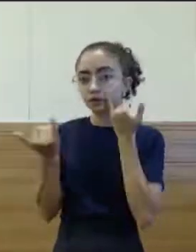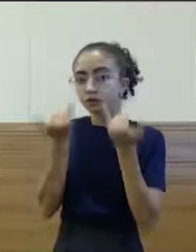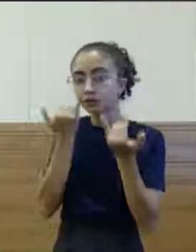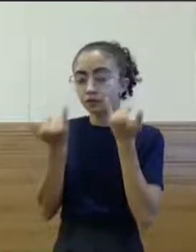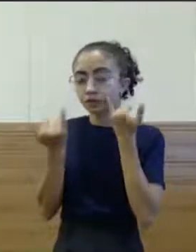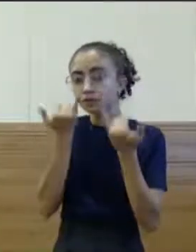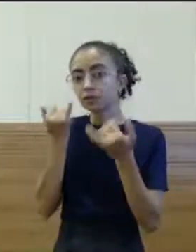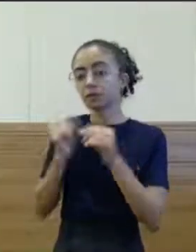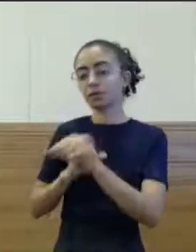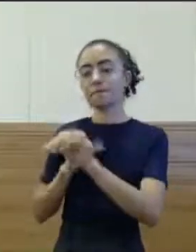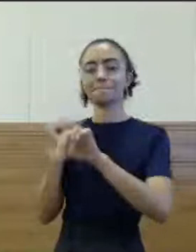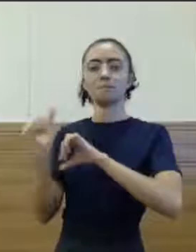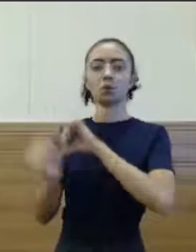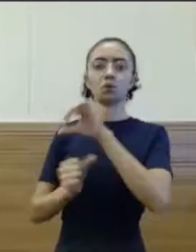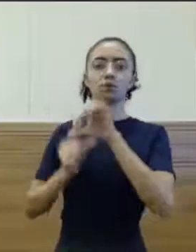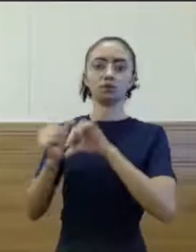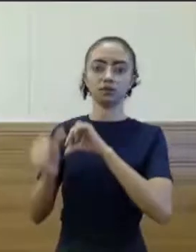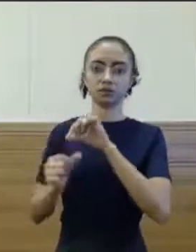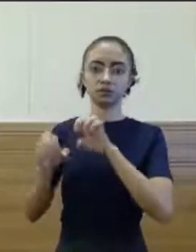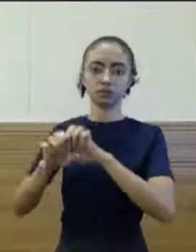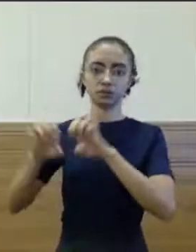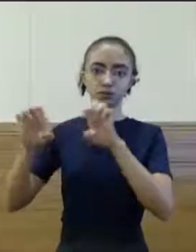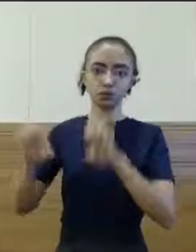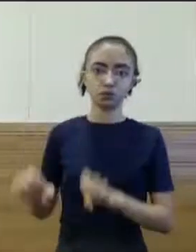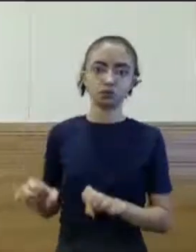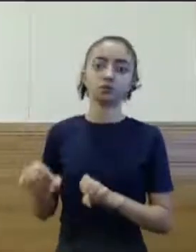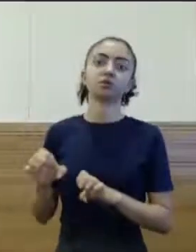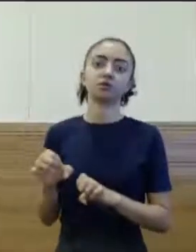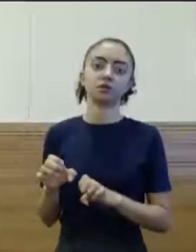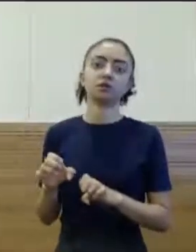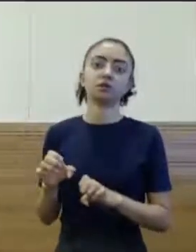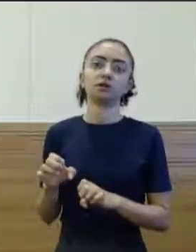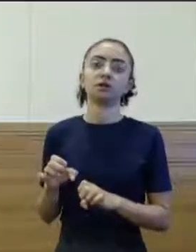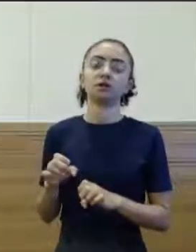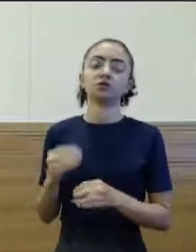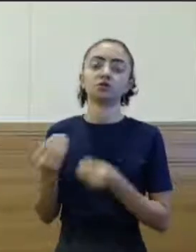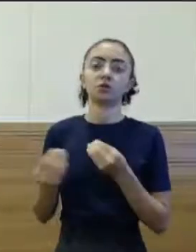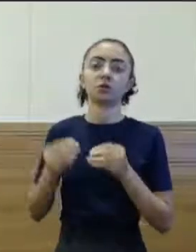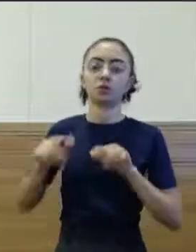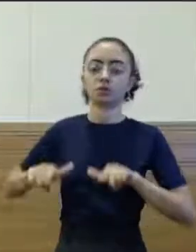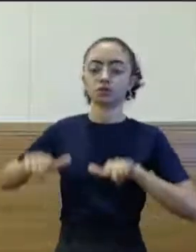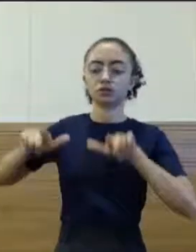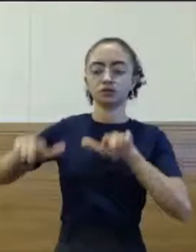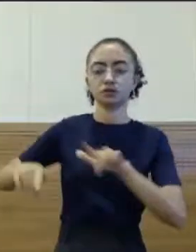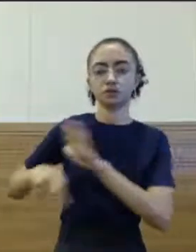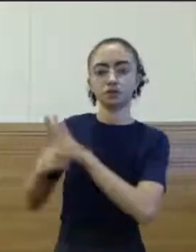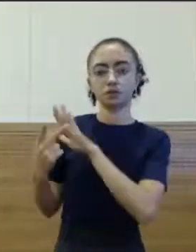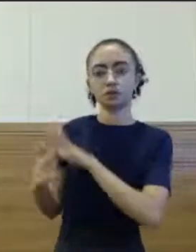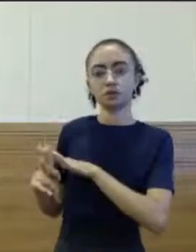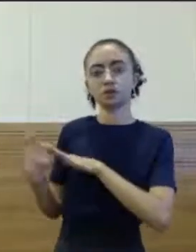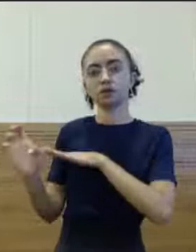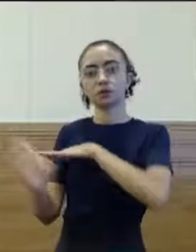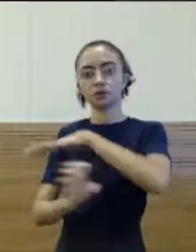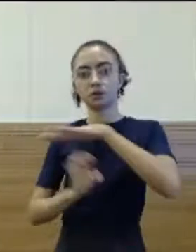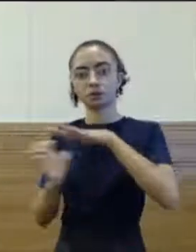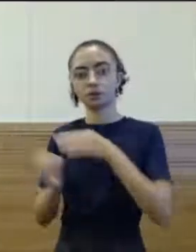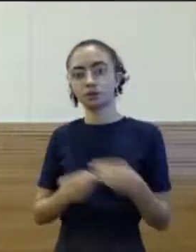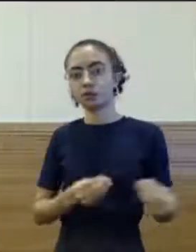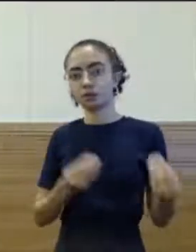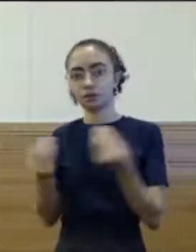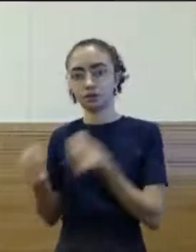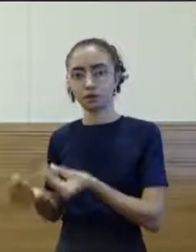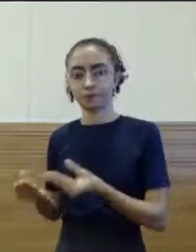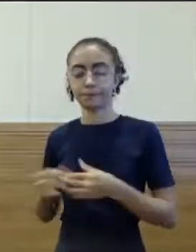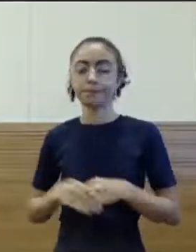just like the changes in the associations and associations by people. Well, future steps,